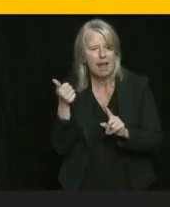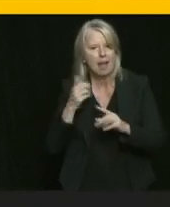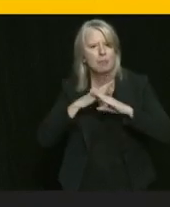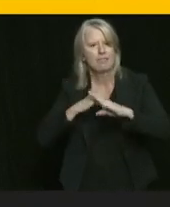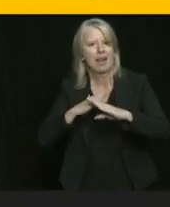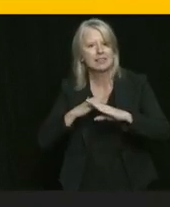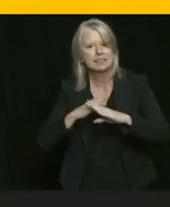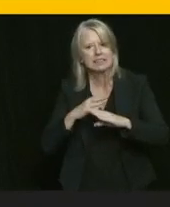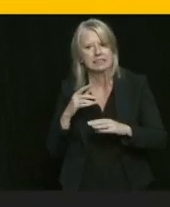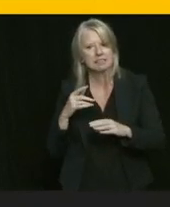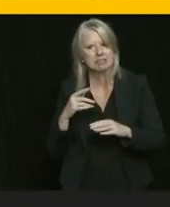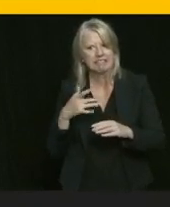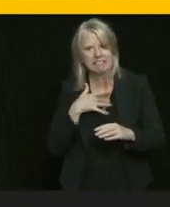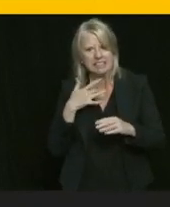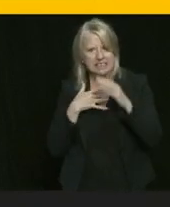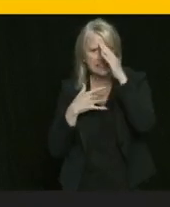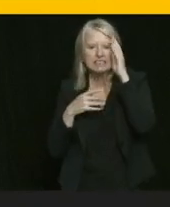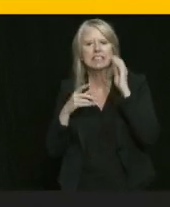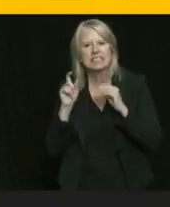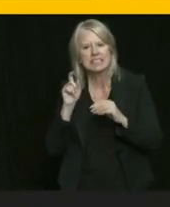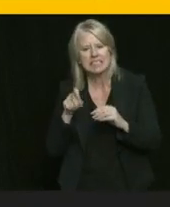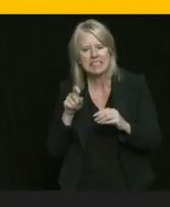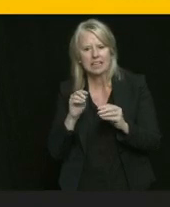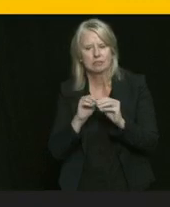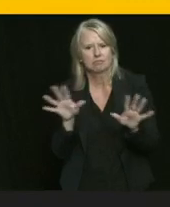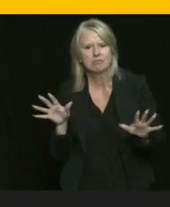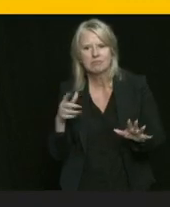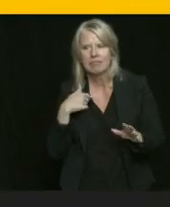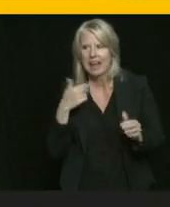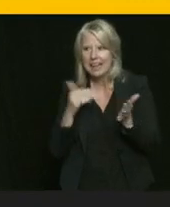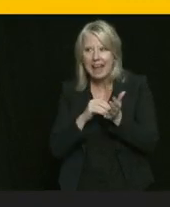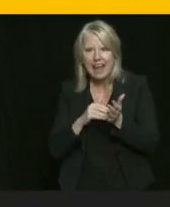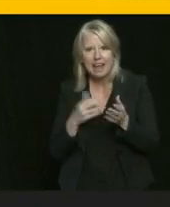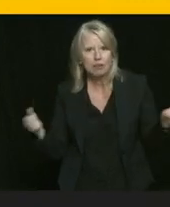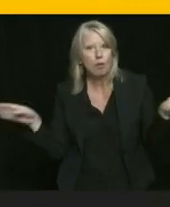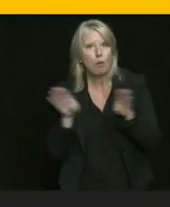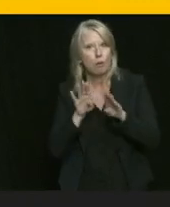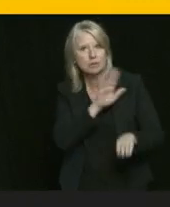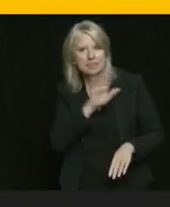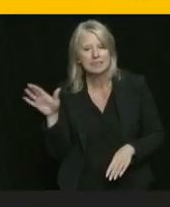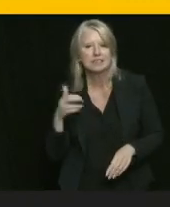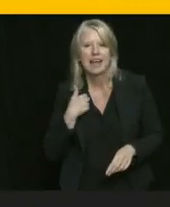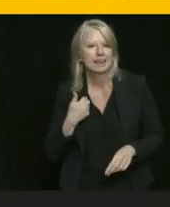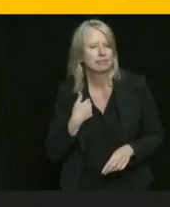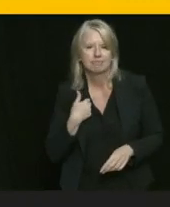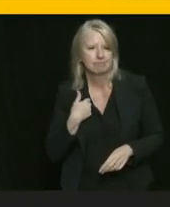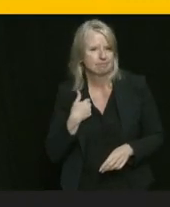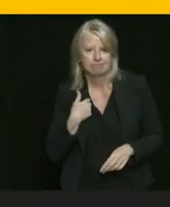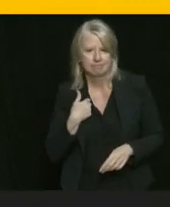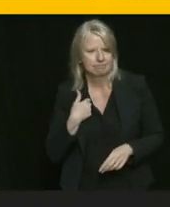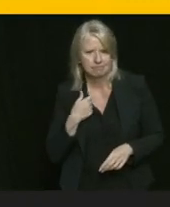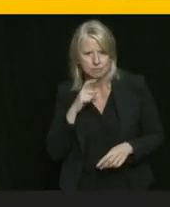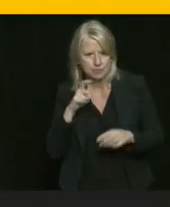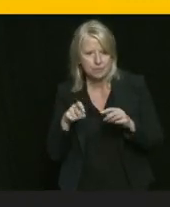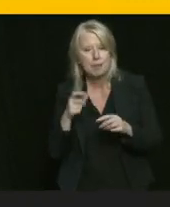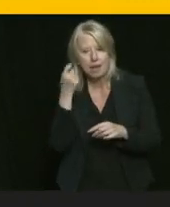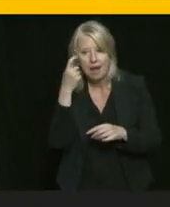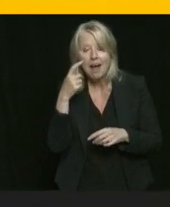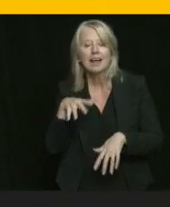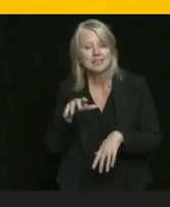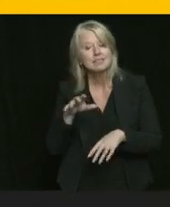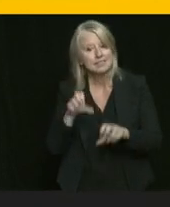needing a very blunt instrument of a nationwide massive shutdown. But you're right, it takes